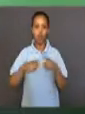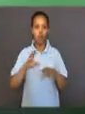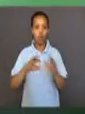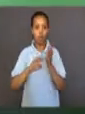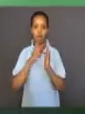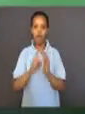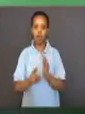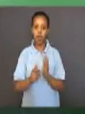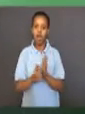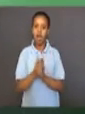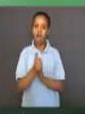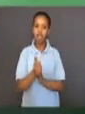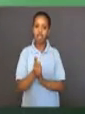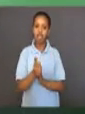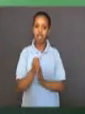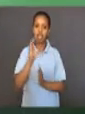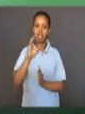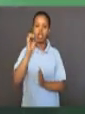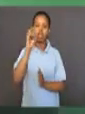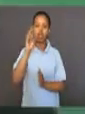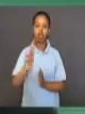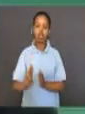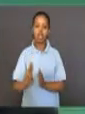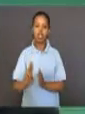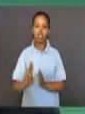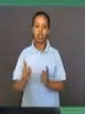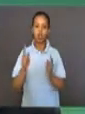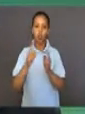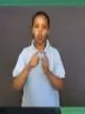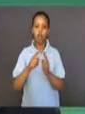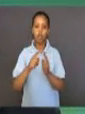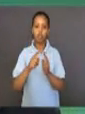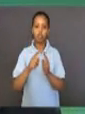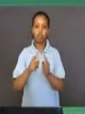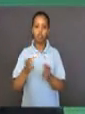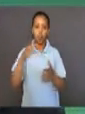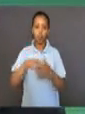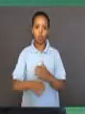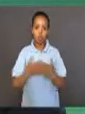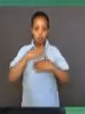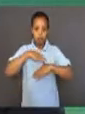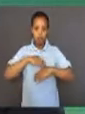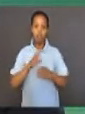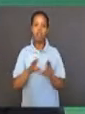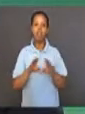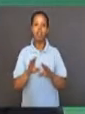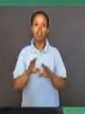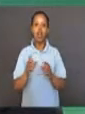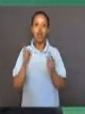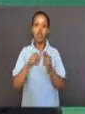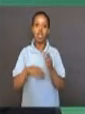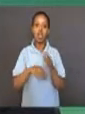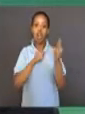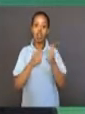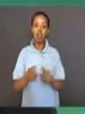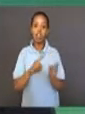air and released oxygen. Over 1 billion years, iron